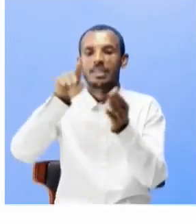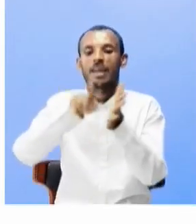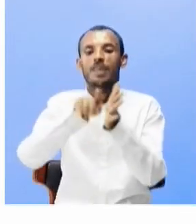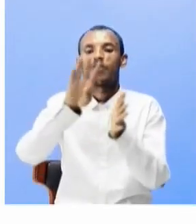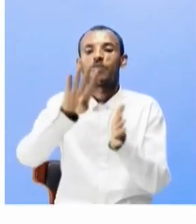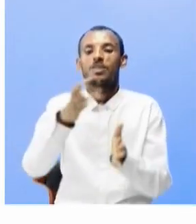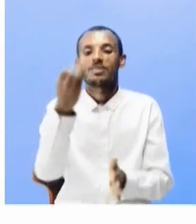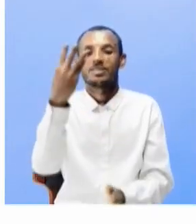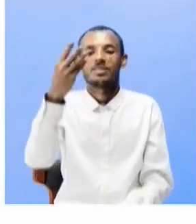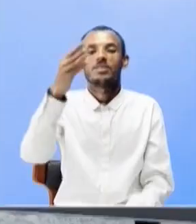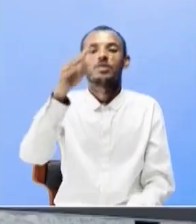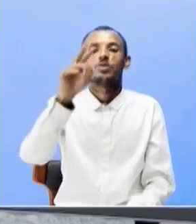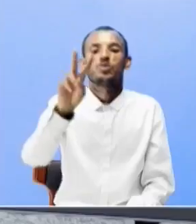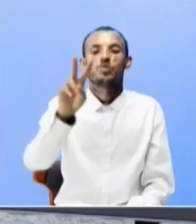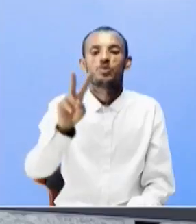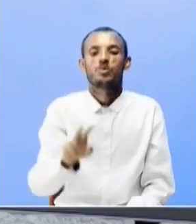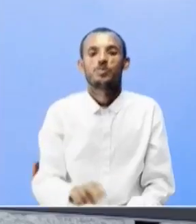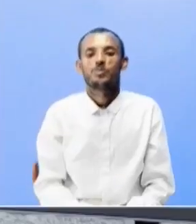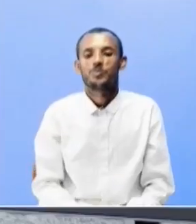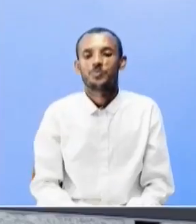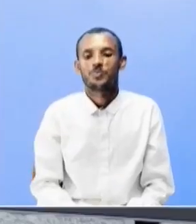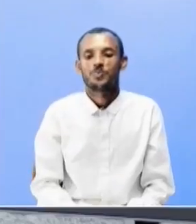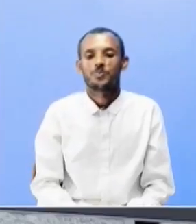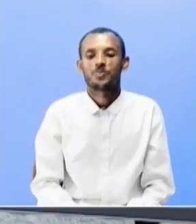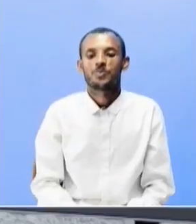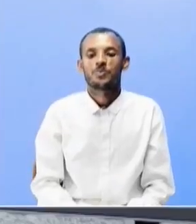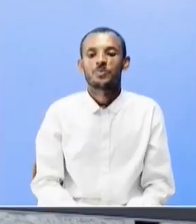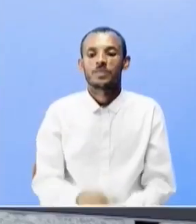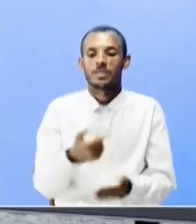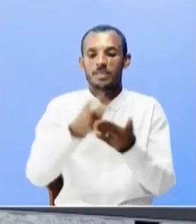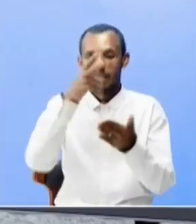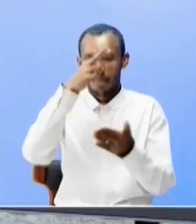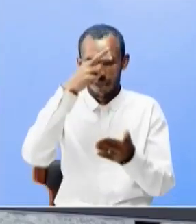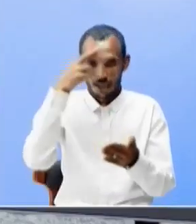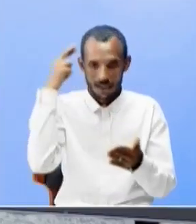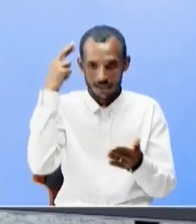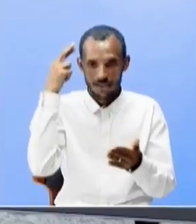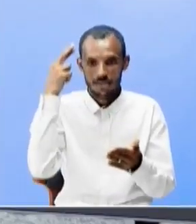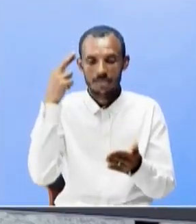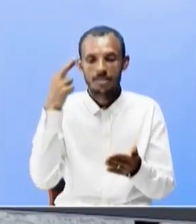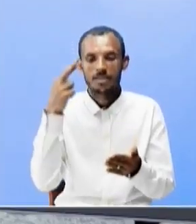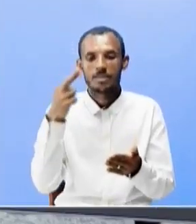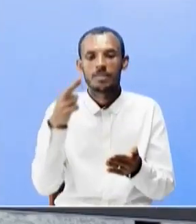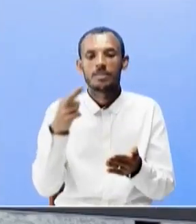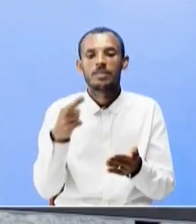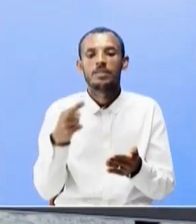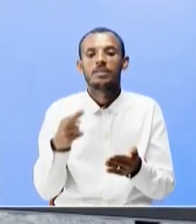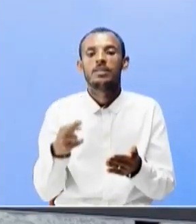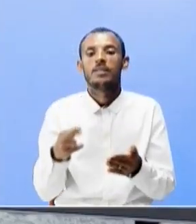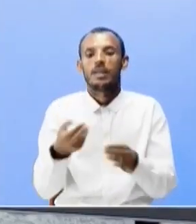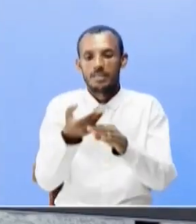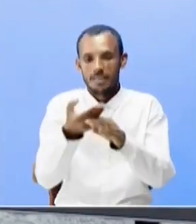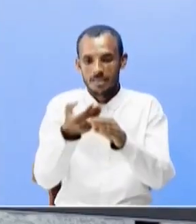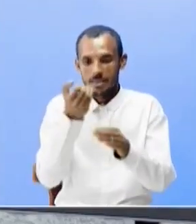6 plus negative 4. In this case, as we have seen earlier,